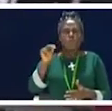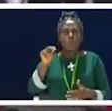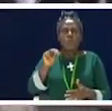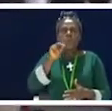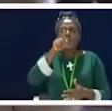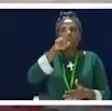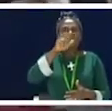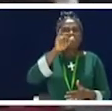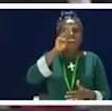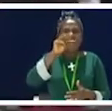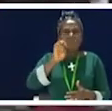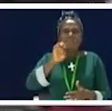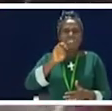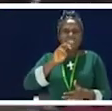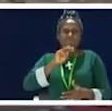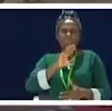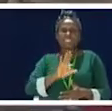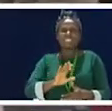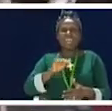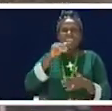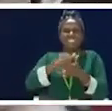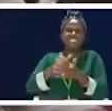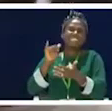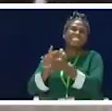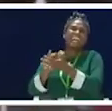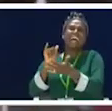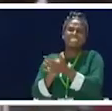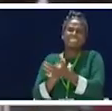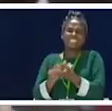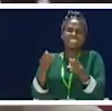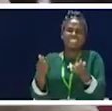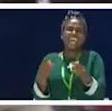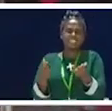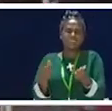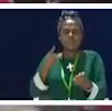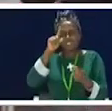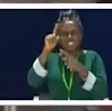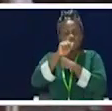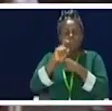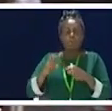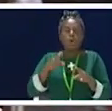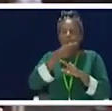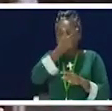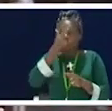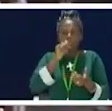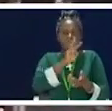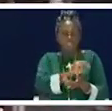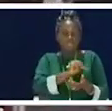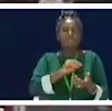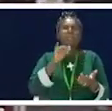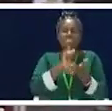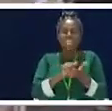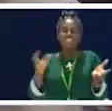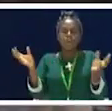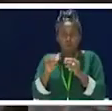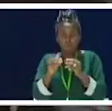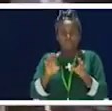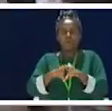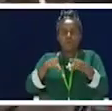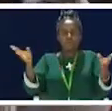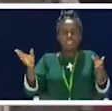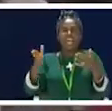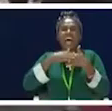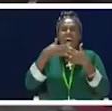Because of Joseph, that office was open. Joseph, the office